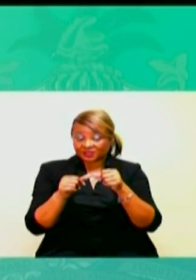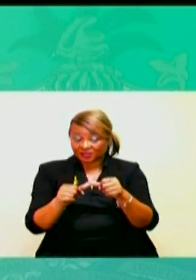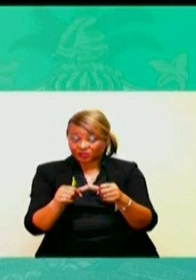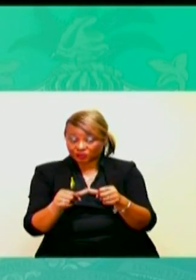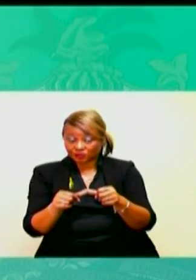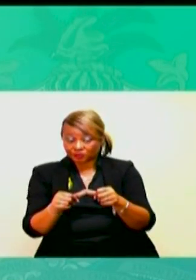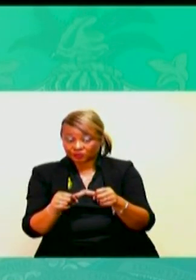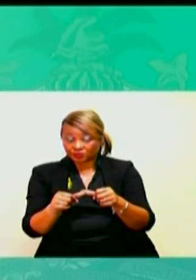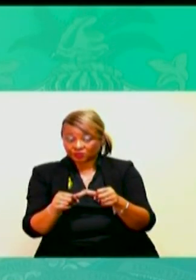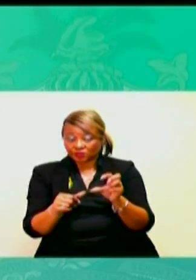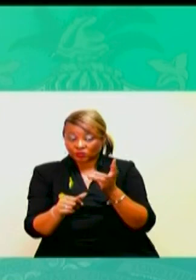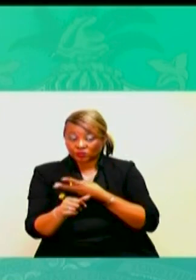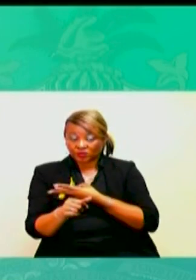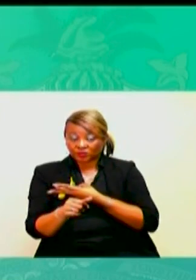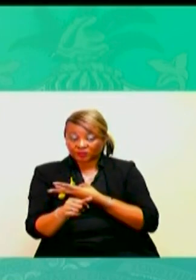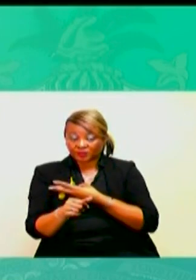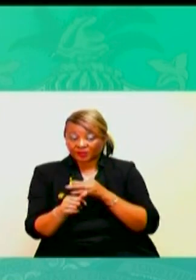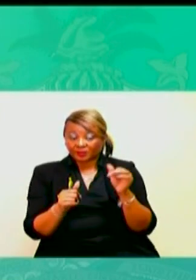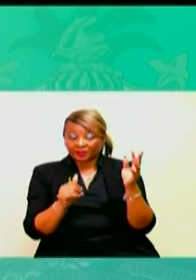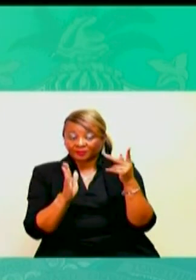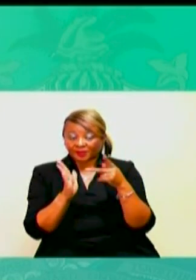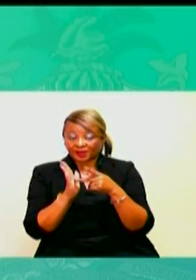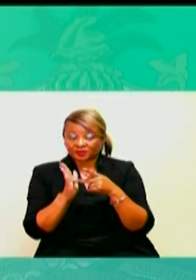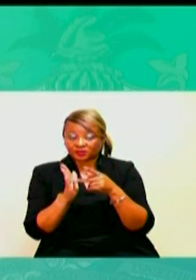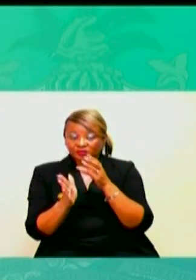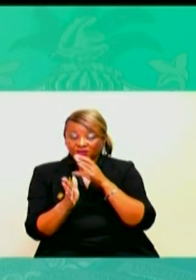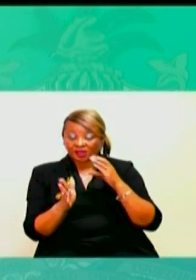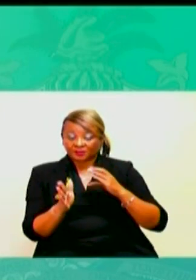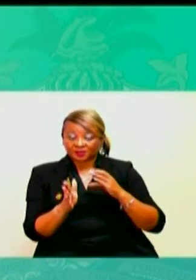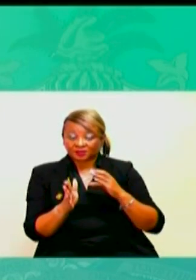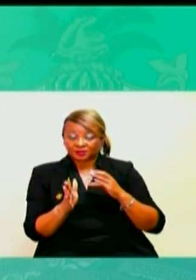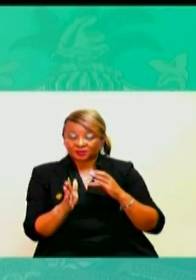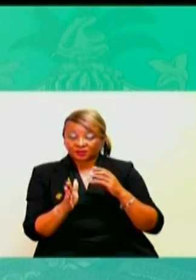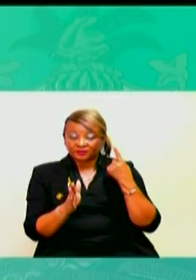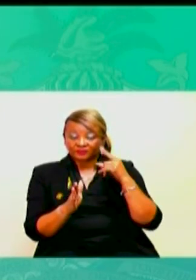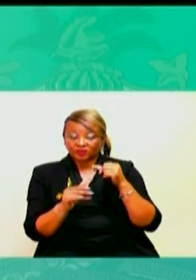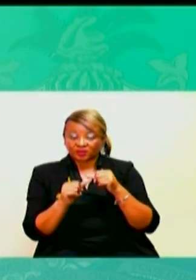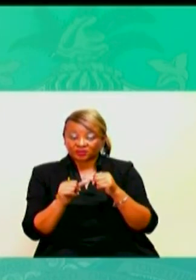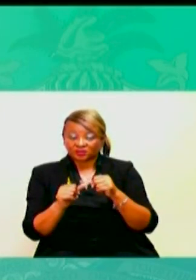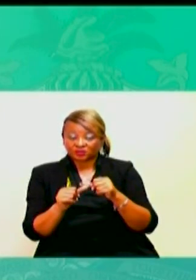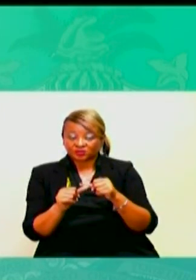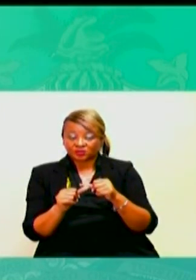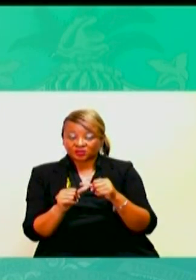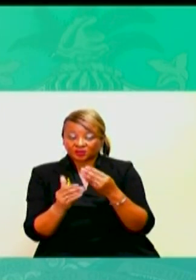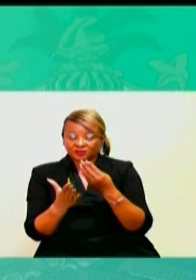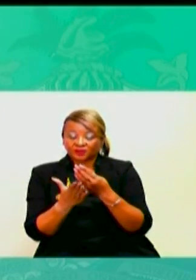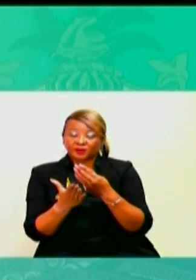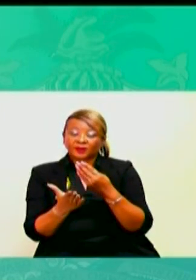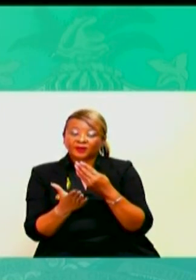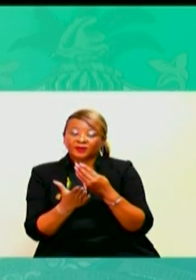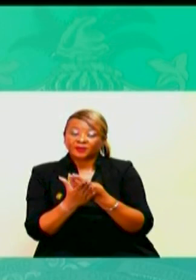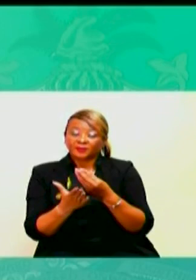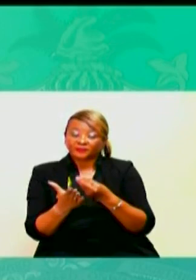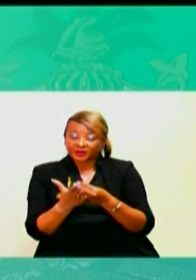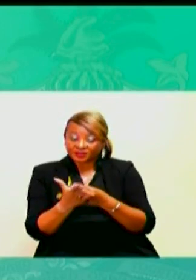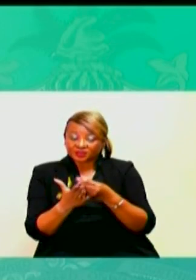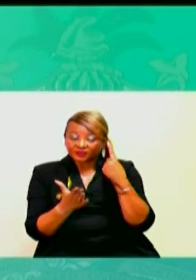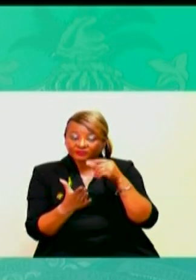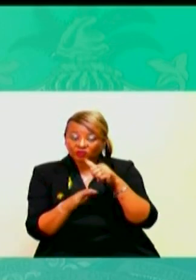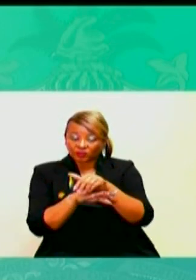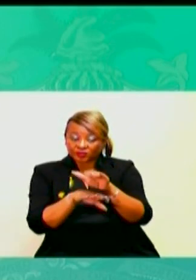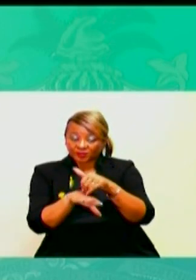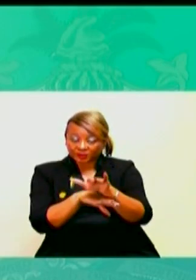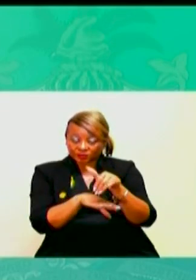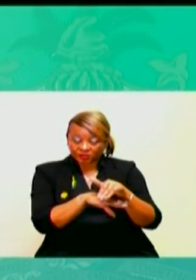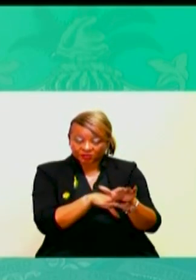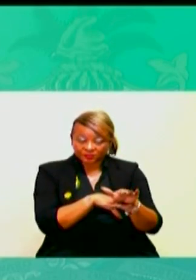Madam Speaker, that we would be coming back to the Cabinet Parliament for contingency funding for repatriations. Yeah. Madam Speaker, we